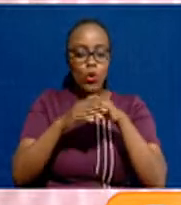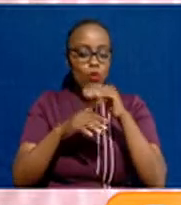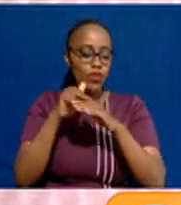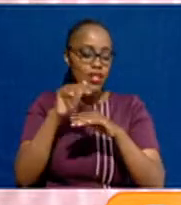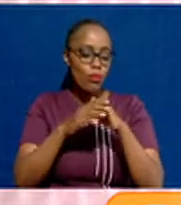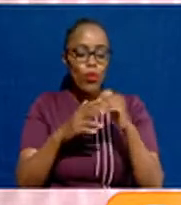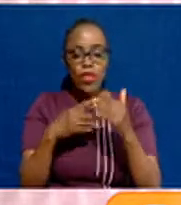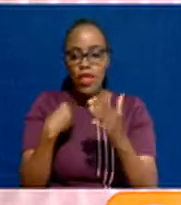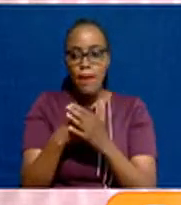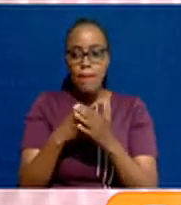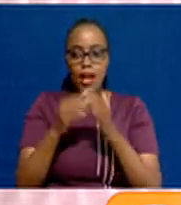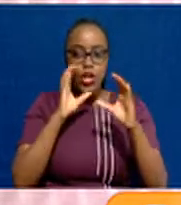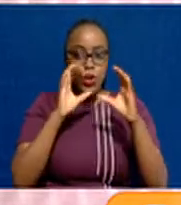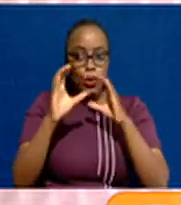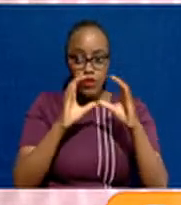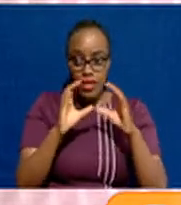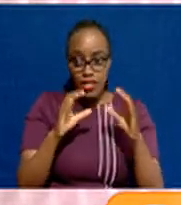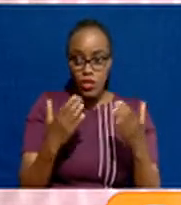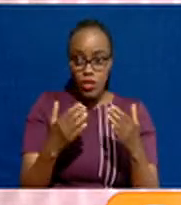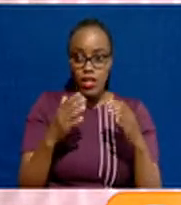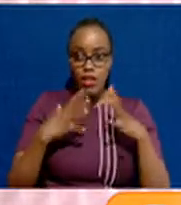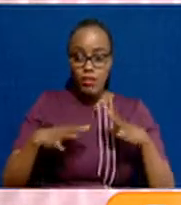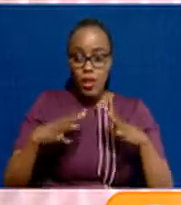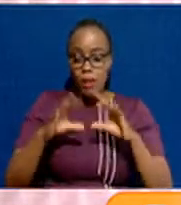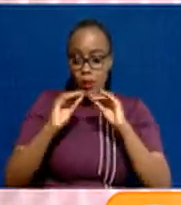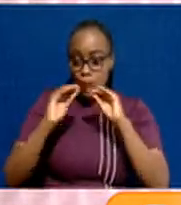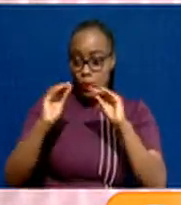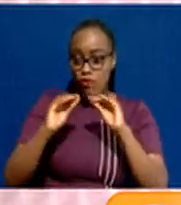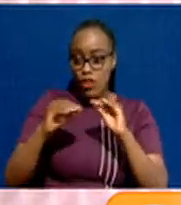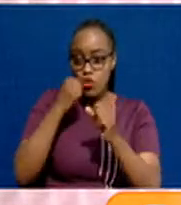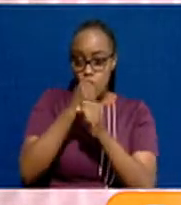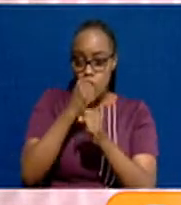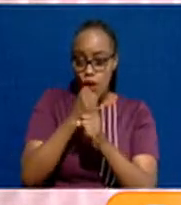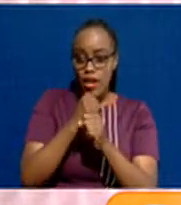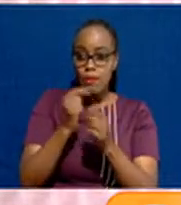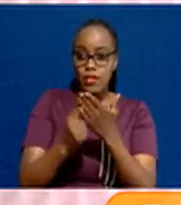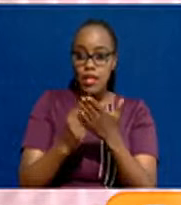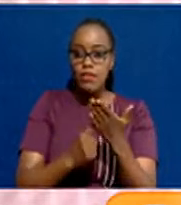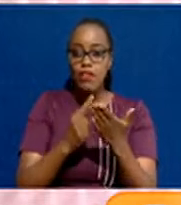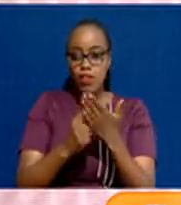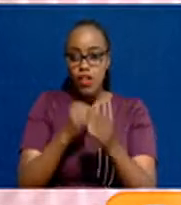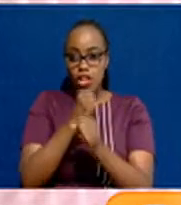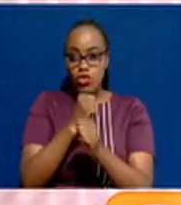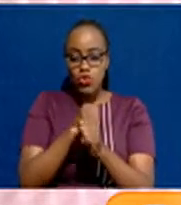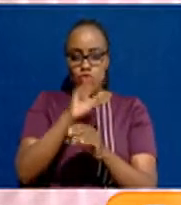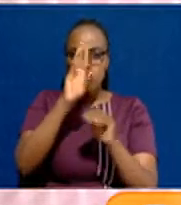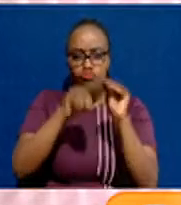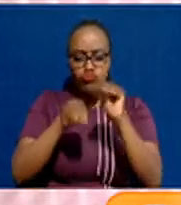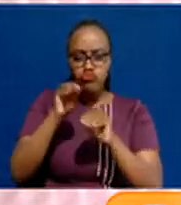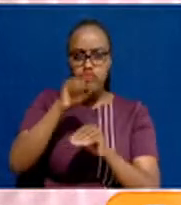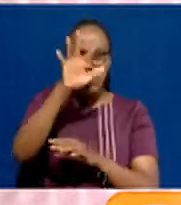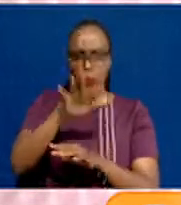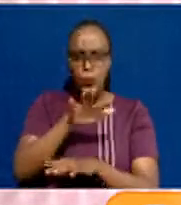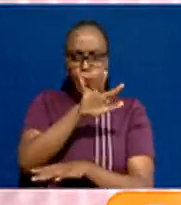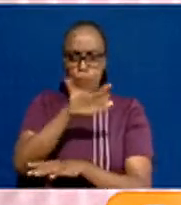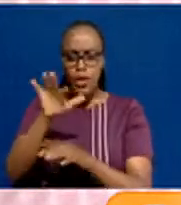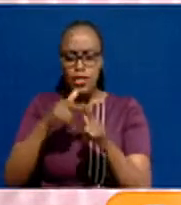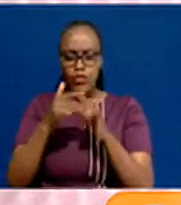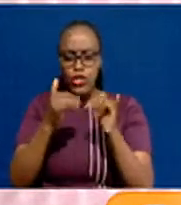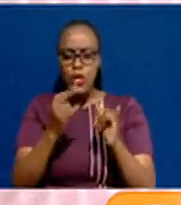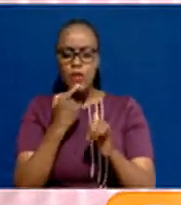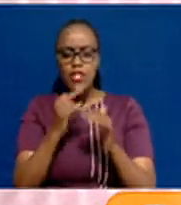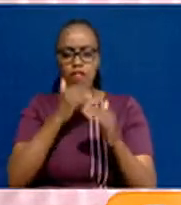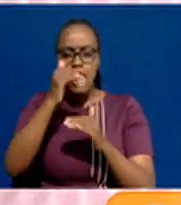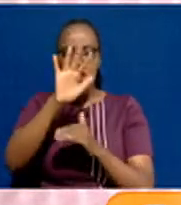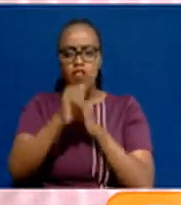conversation. In fact, when I'm coaching people to get to the workplace and to negotiate, I tell them do an Excel worksheet and just project the